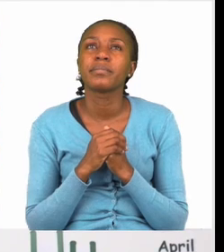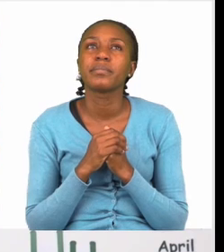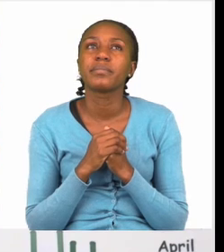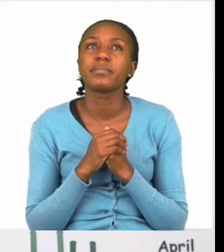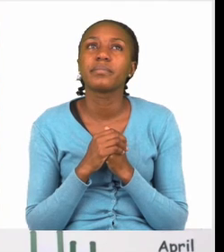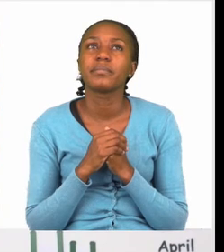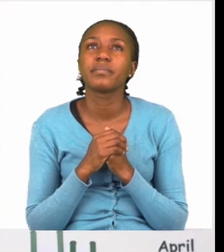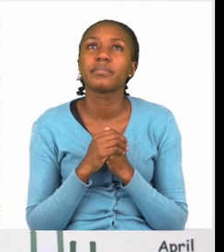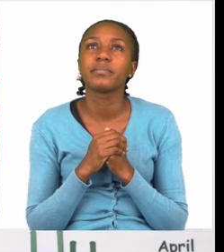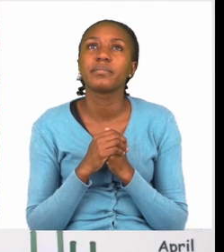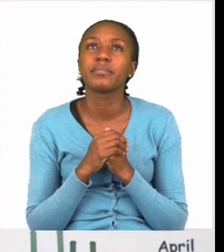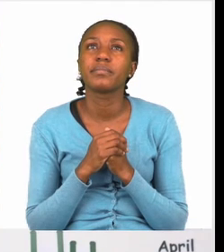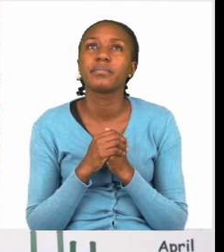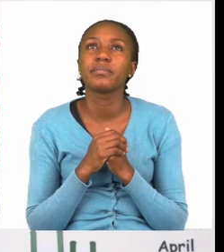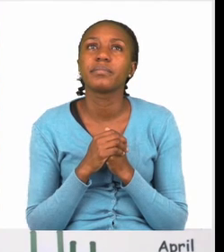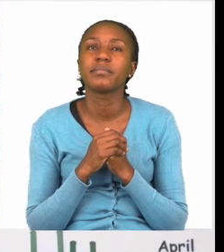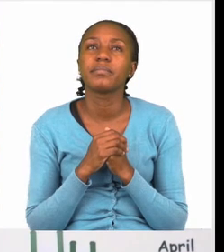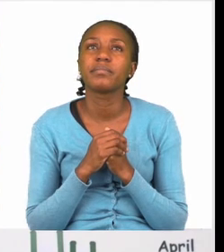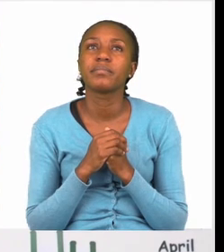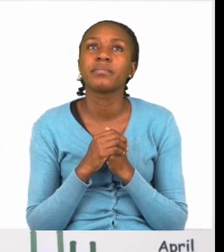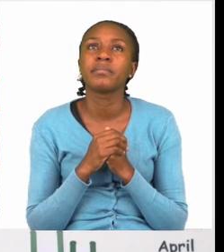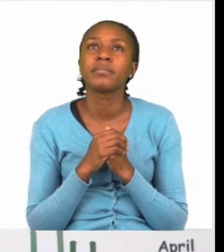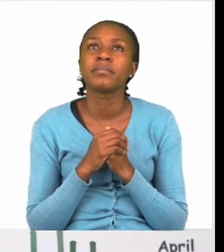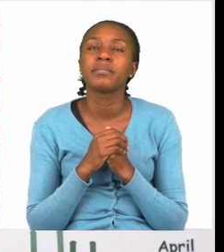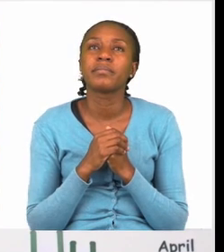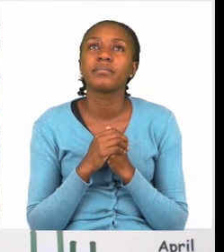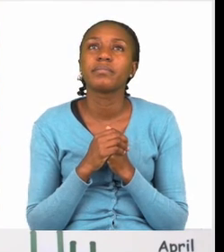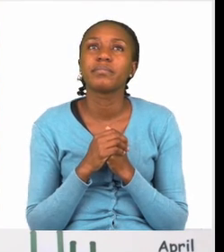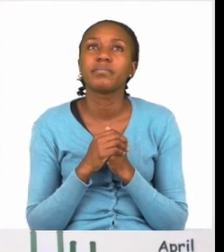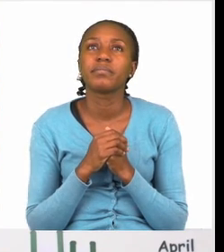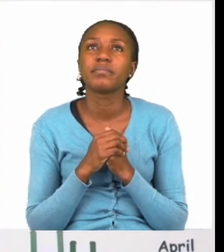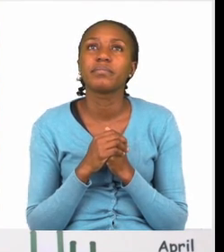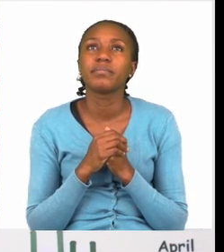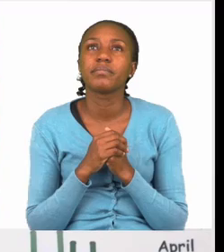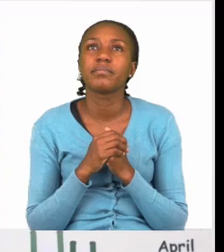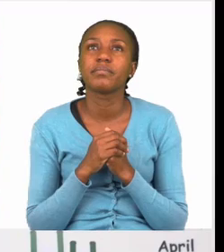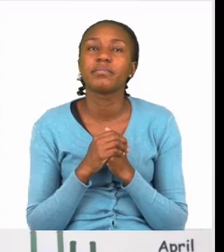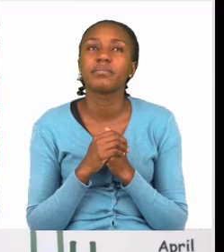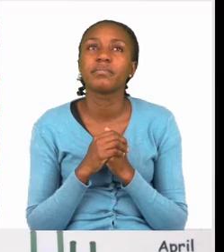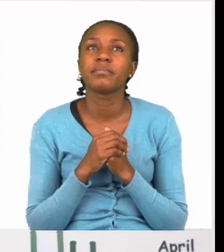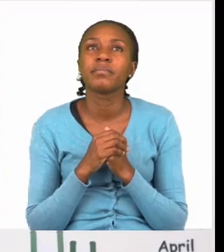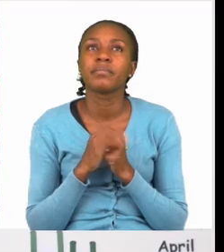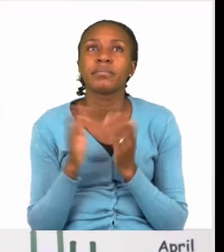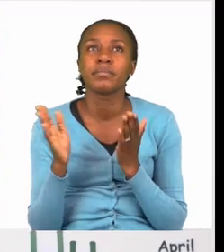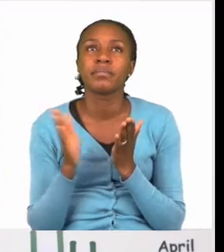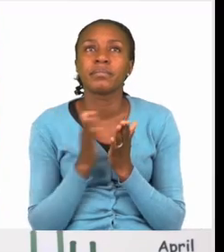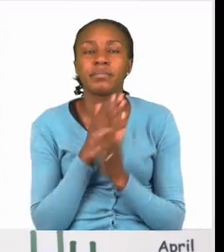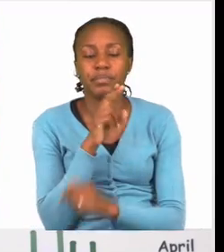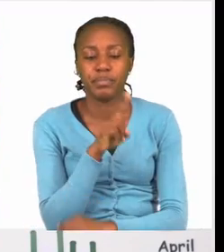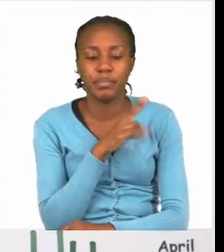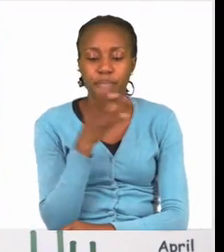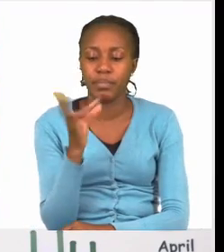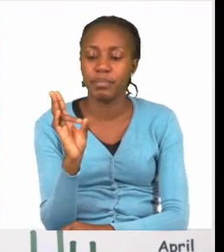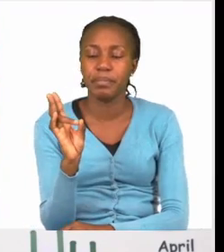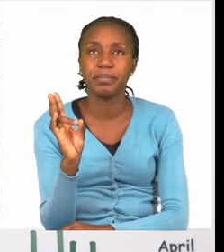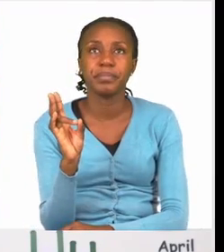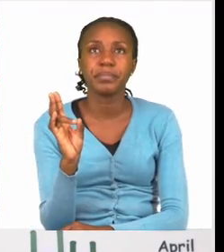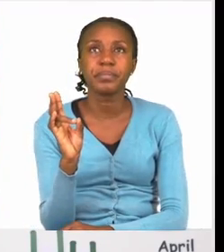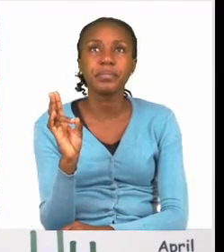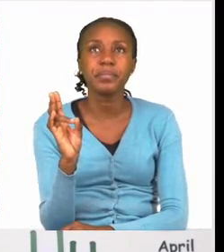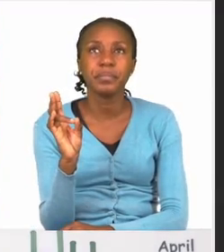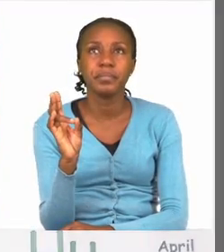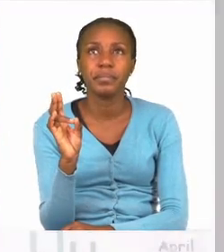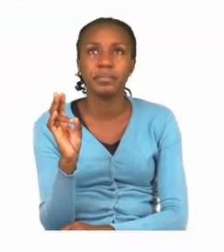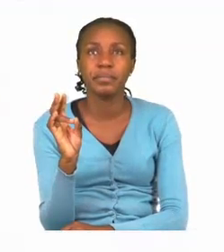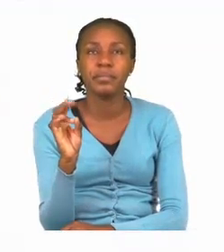Now before you continue counting all the syllables, let's quickly turn the page to 27 and